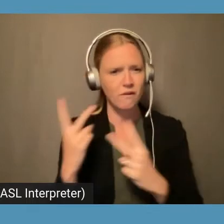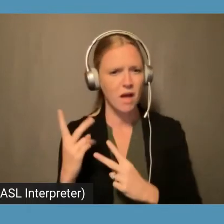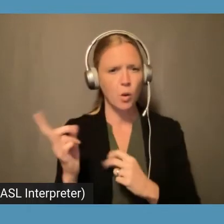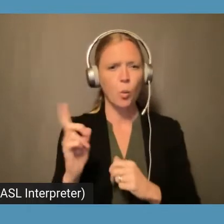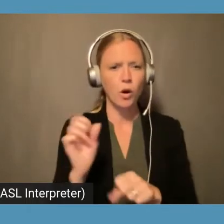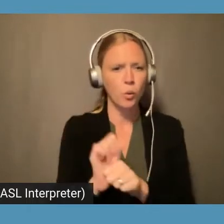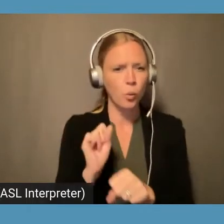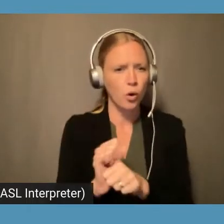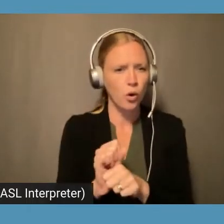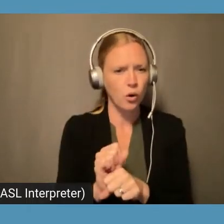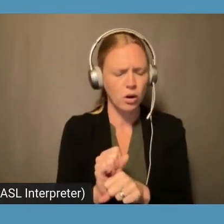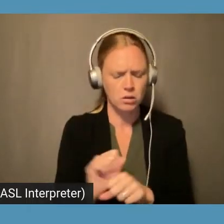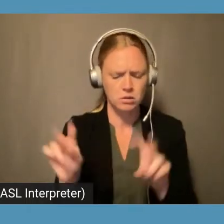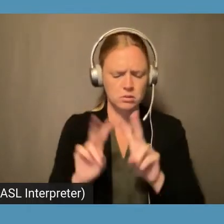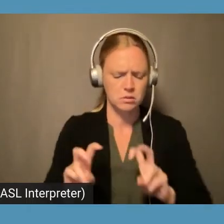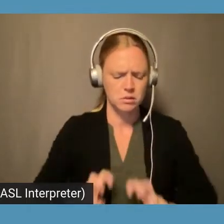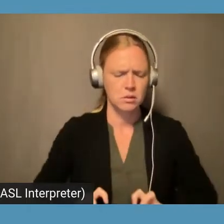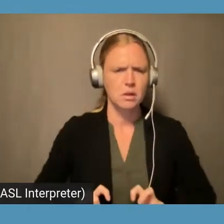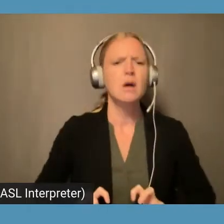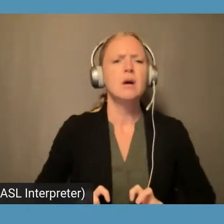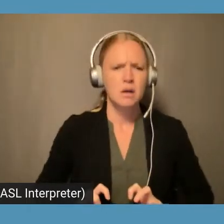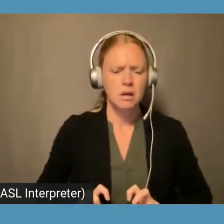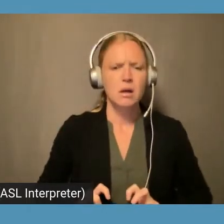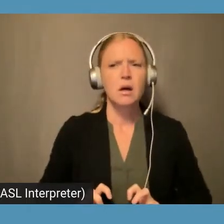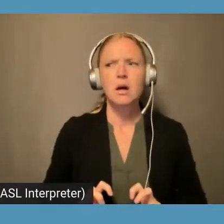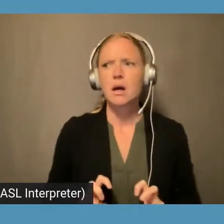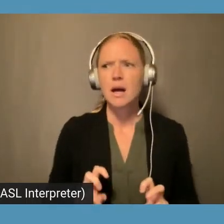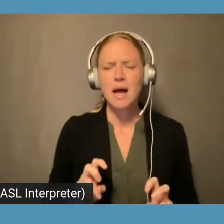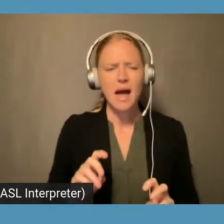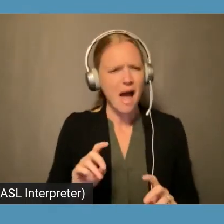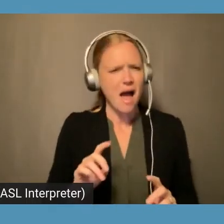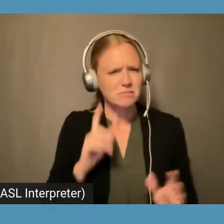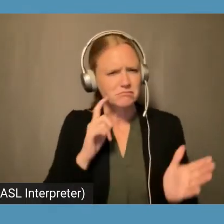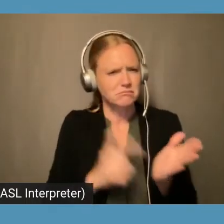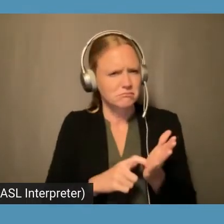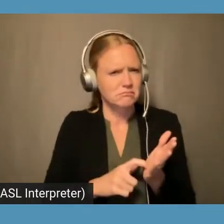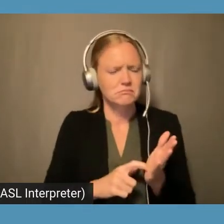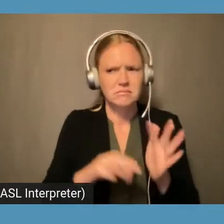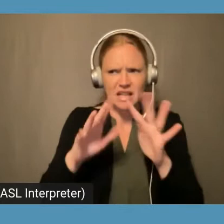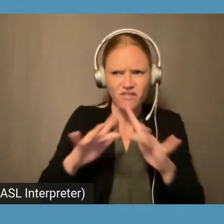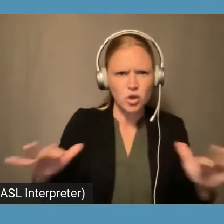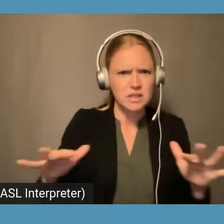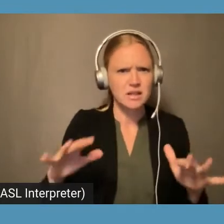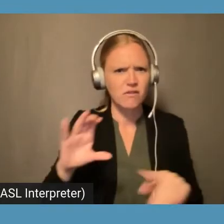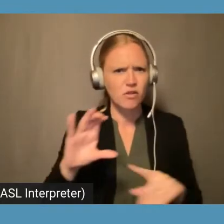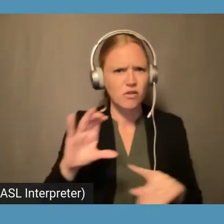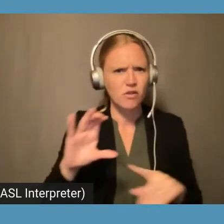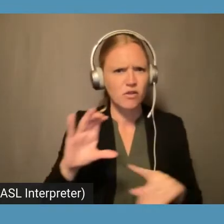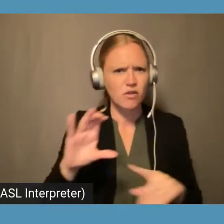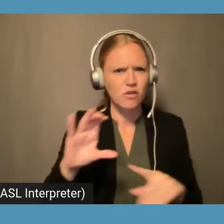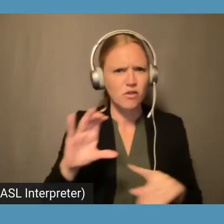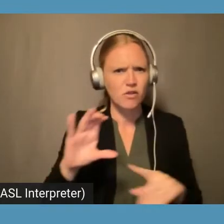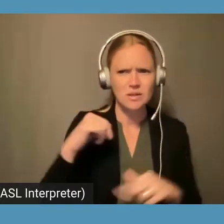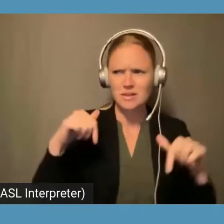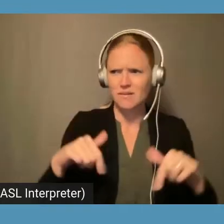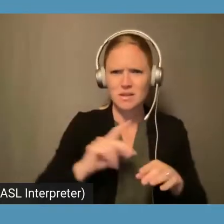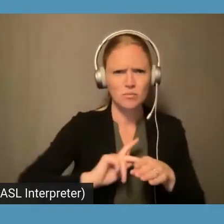and to respect the diversity of cultures and experiences that form the richness of our world and our profession.